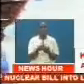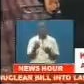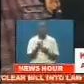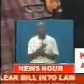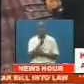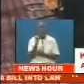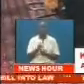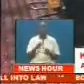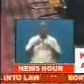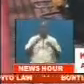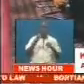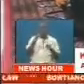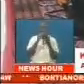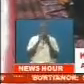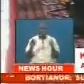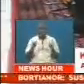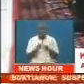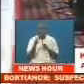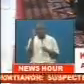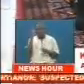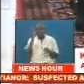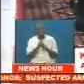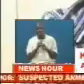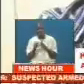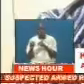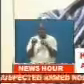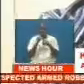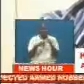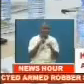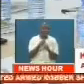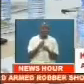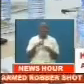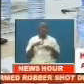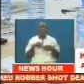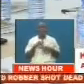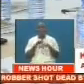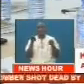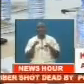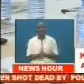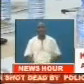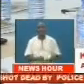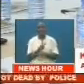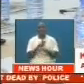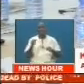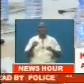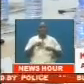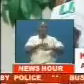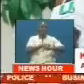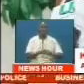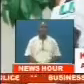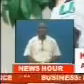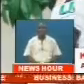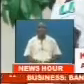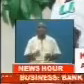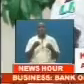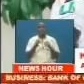will use nuclear energy for peaceful purposes and observe internationally accepted standards of safety and security.